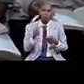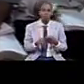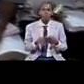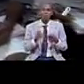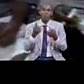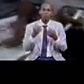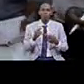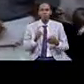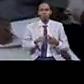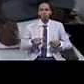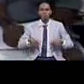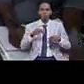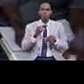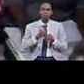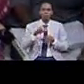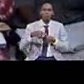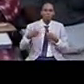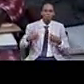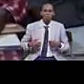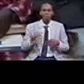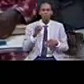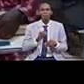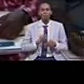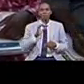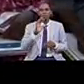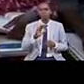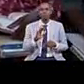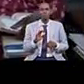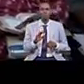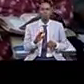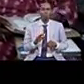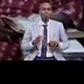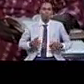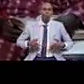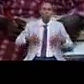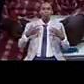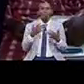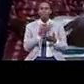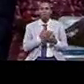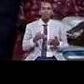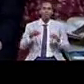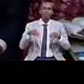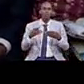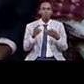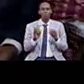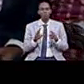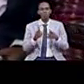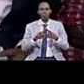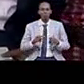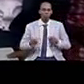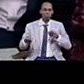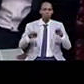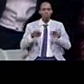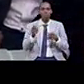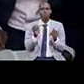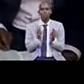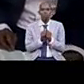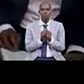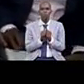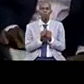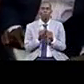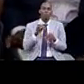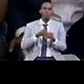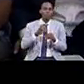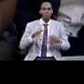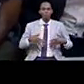heart, and he reigns in your heart, and you give him the chance to reign without a rival in your life, the time will